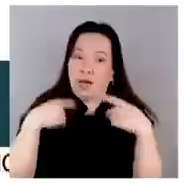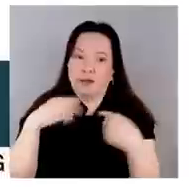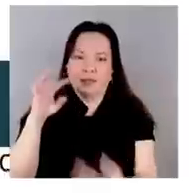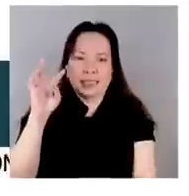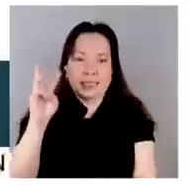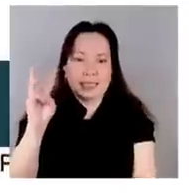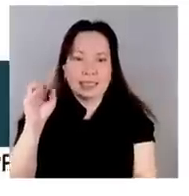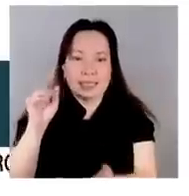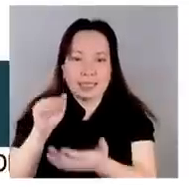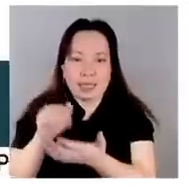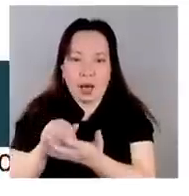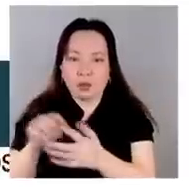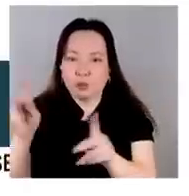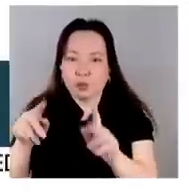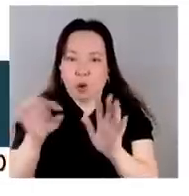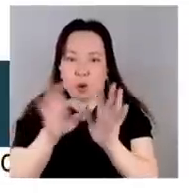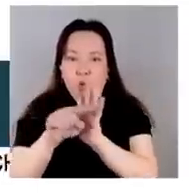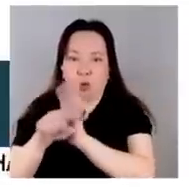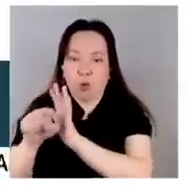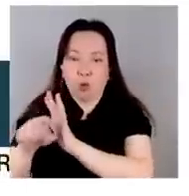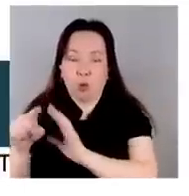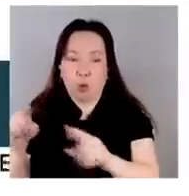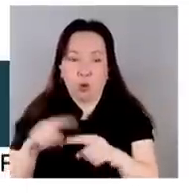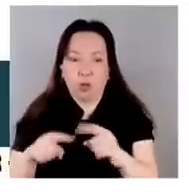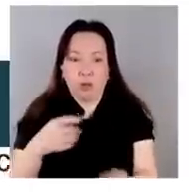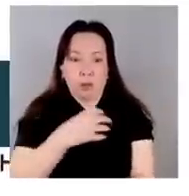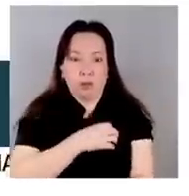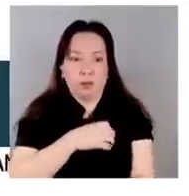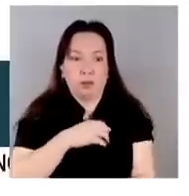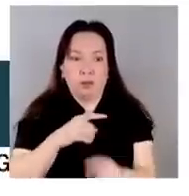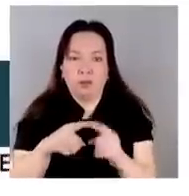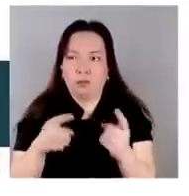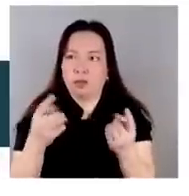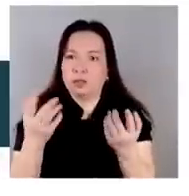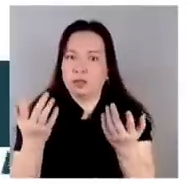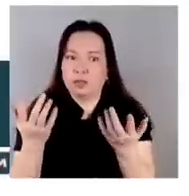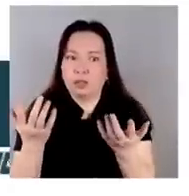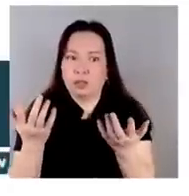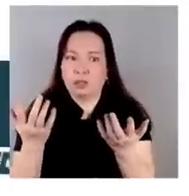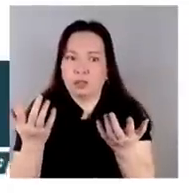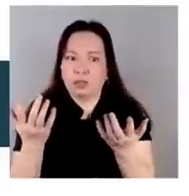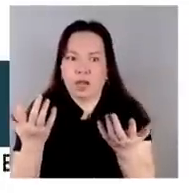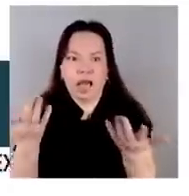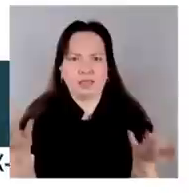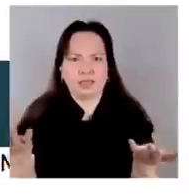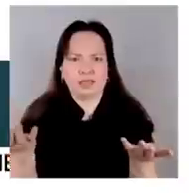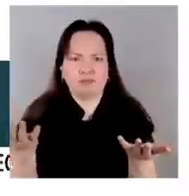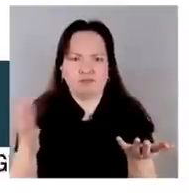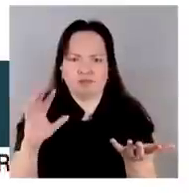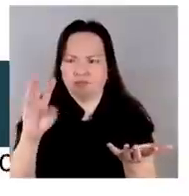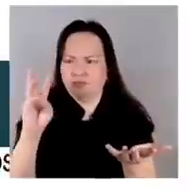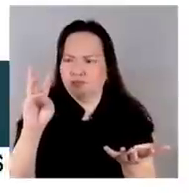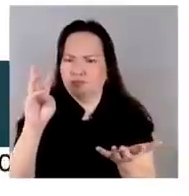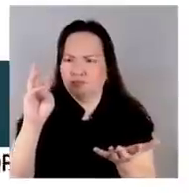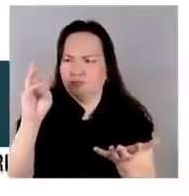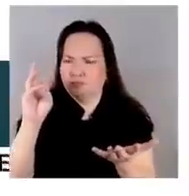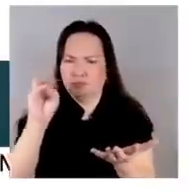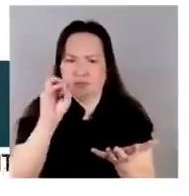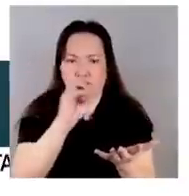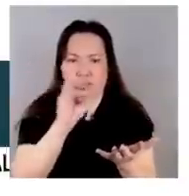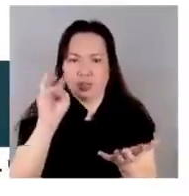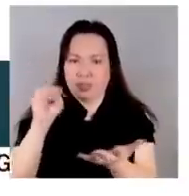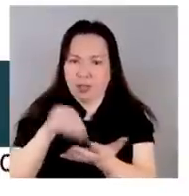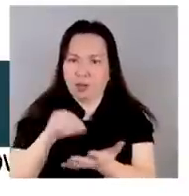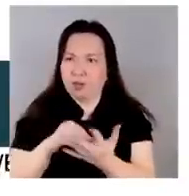count of the Philippine National Police, why aren't there 6,000 plus cases being investigated by the